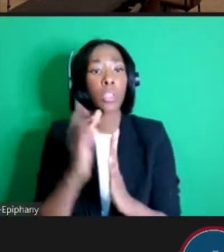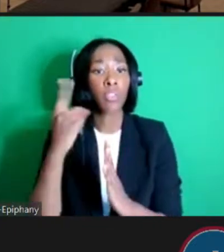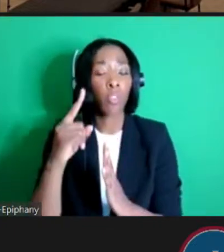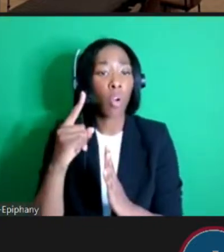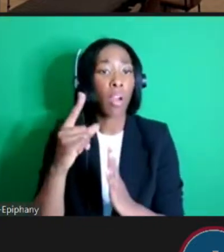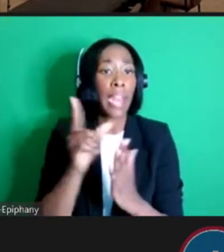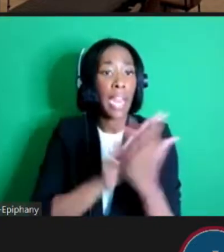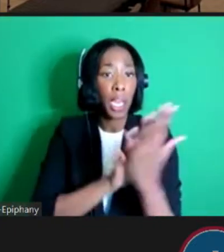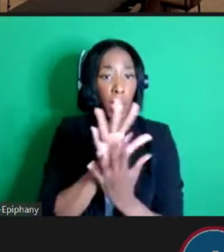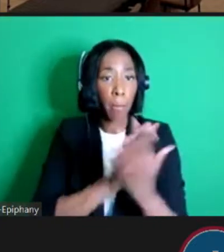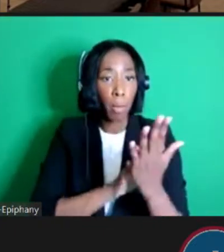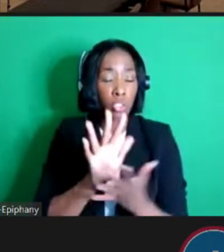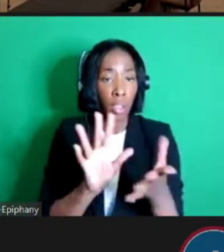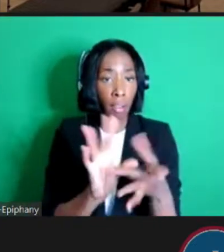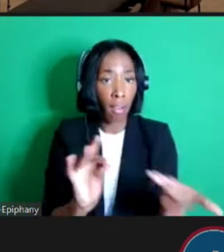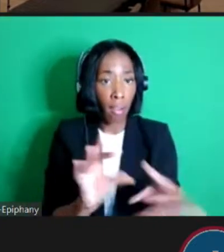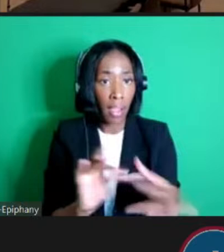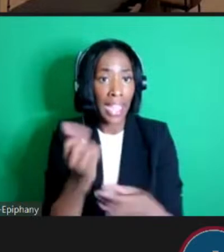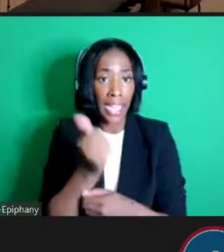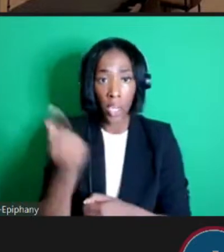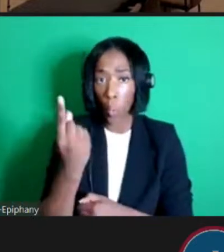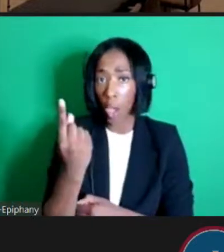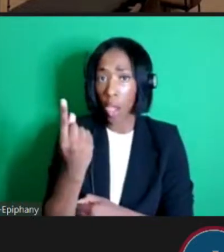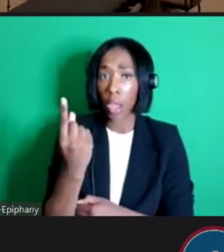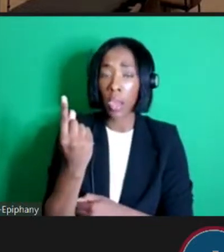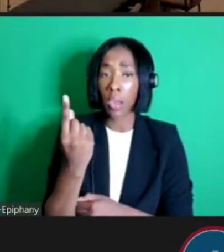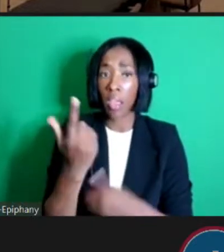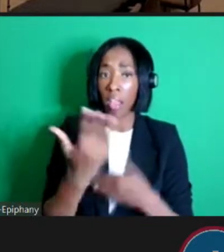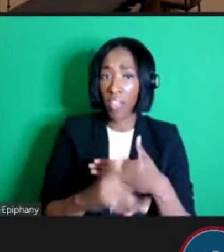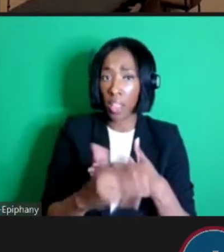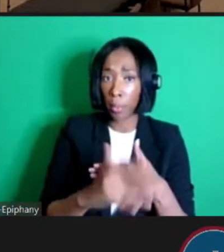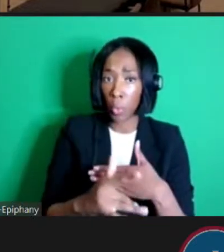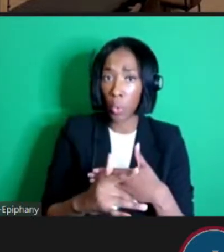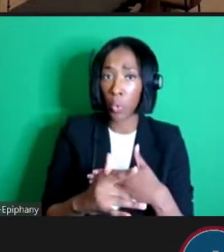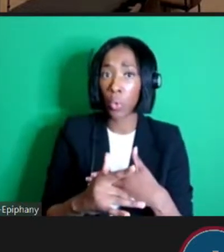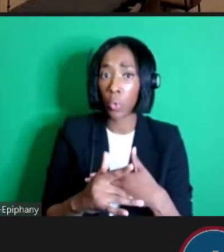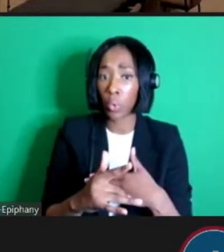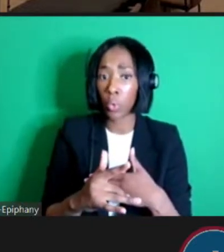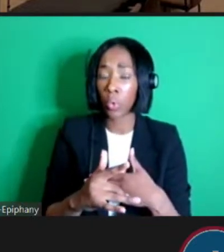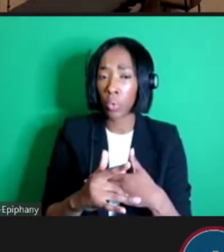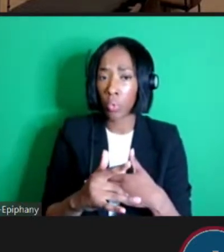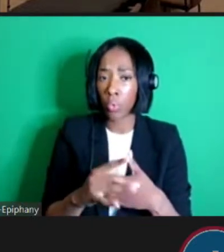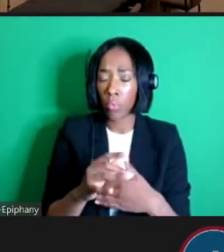there anyone here that would like to present on public comment?